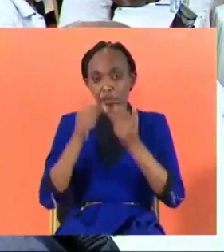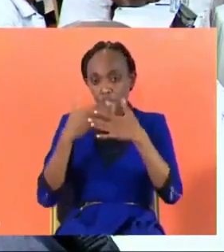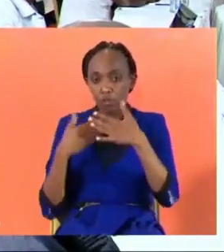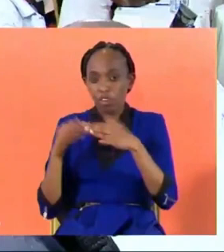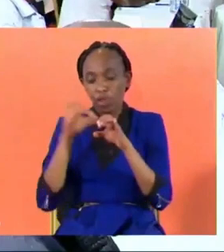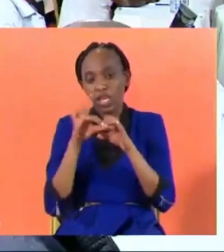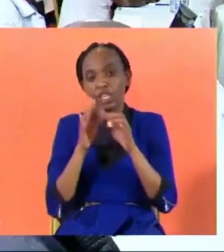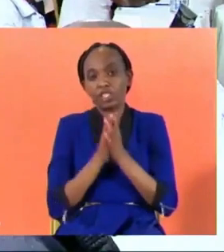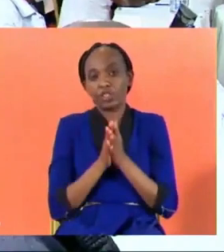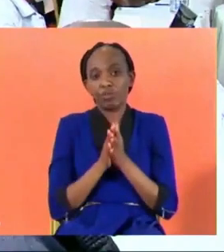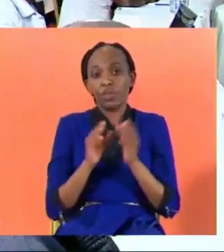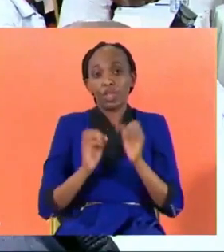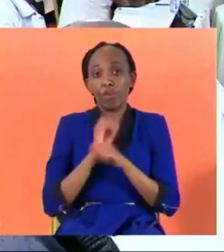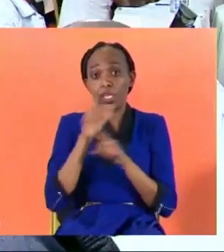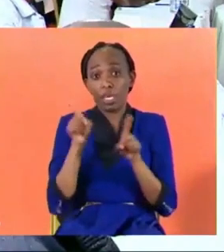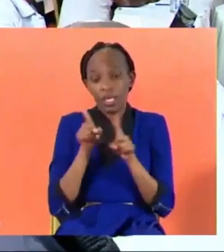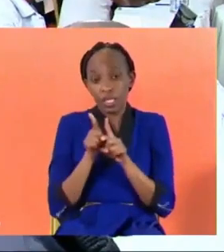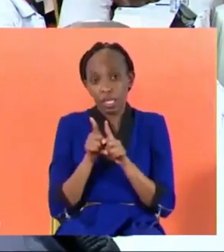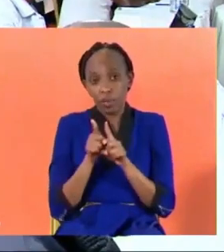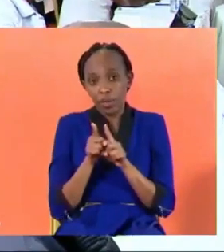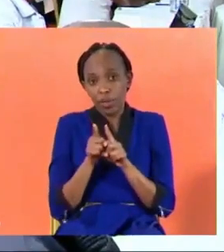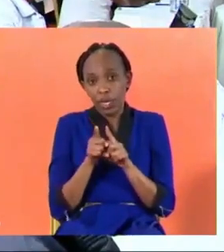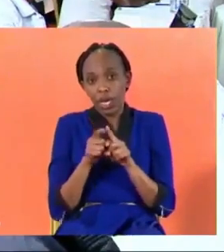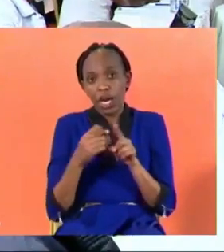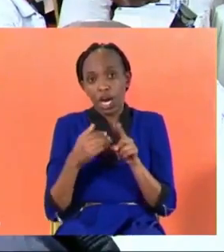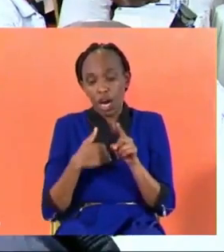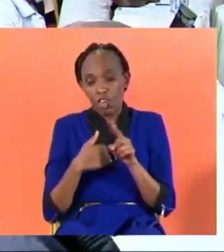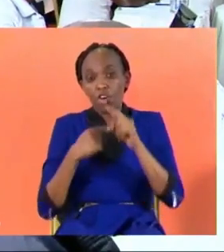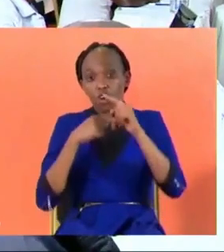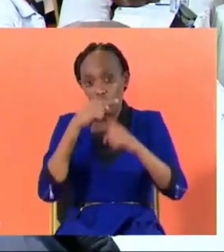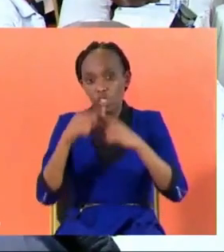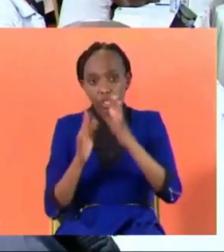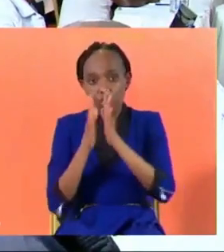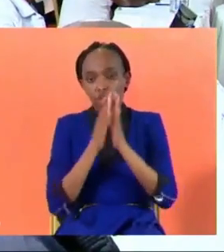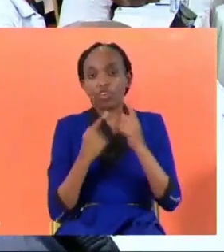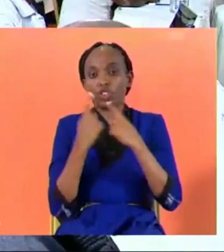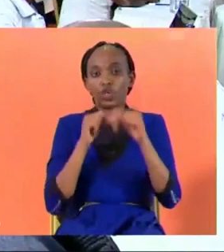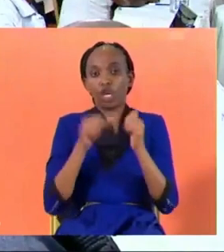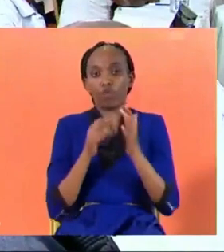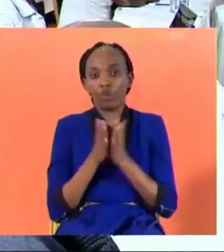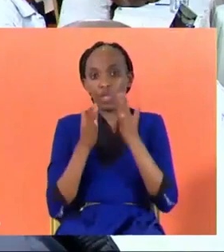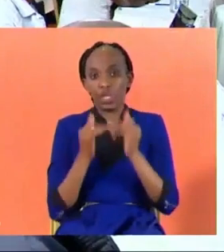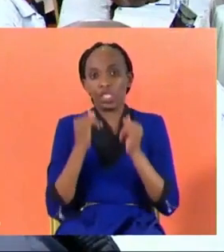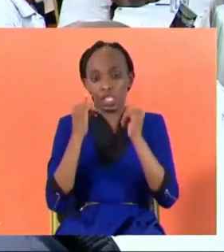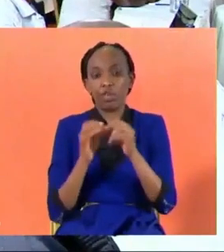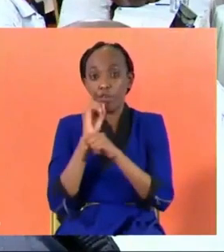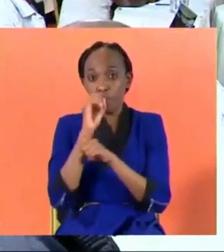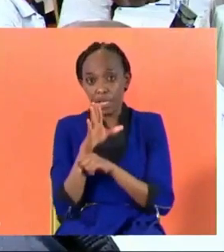election. The media has also the strength to continue a story. I was just talking about these new